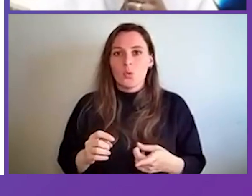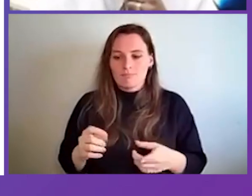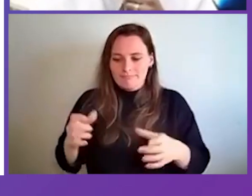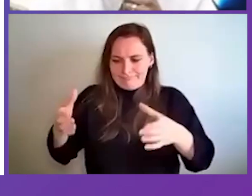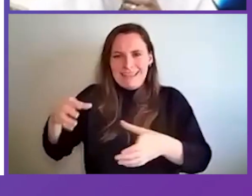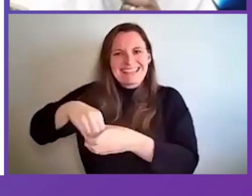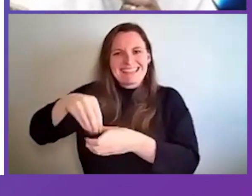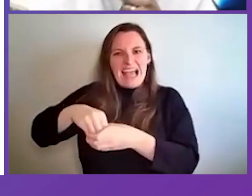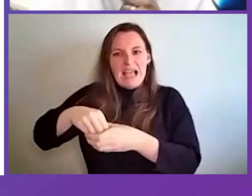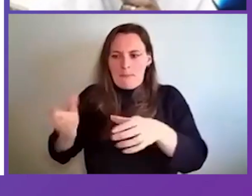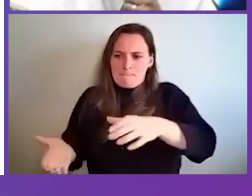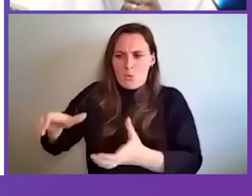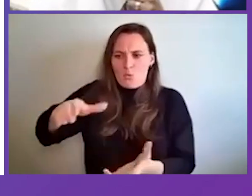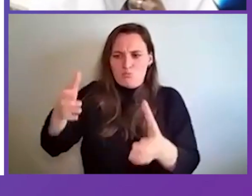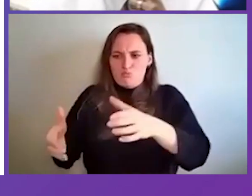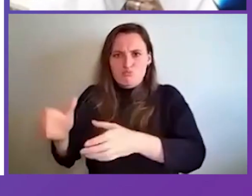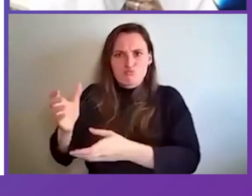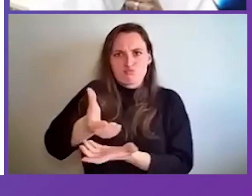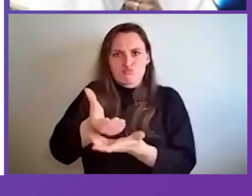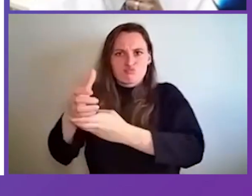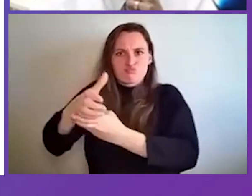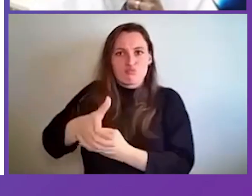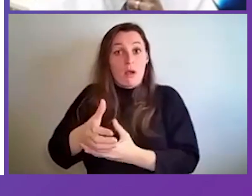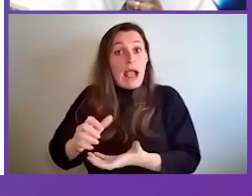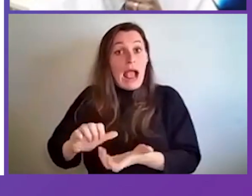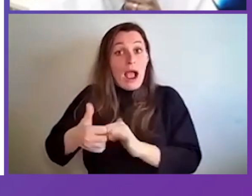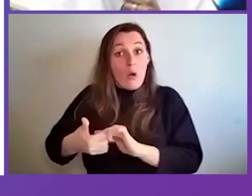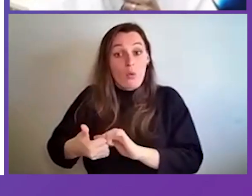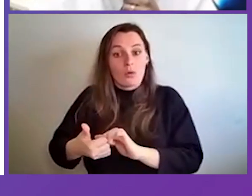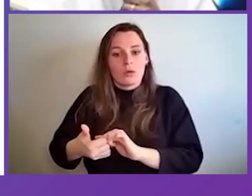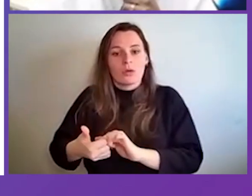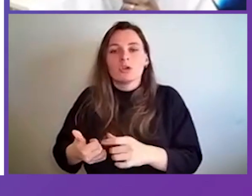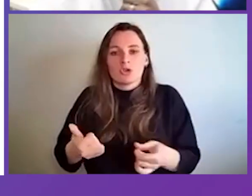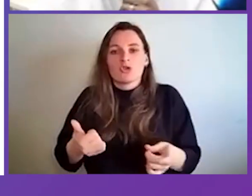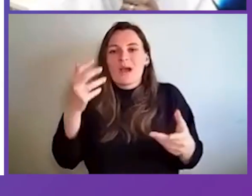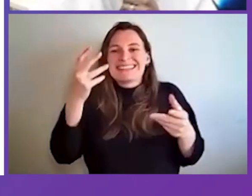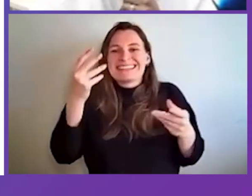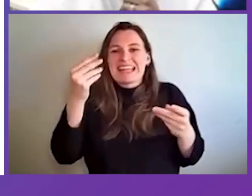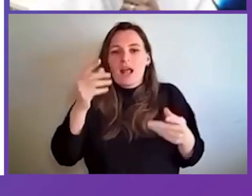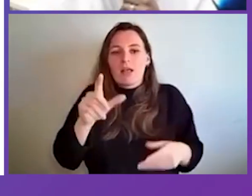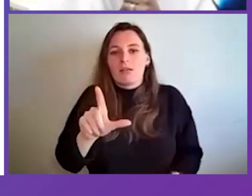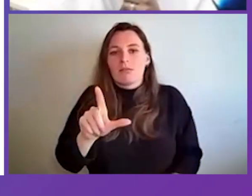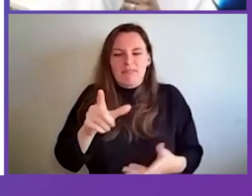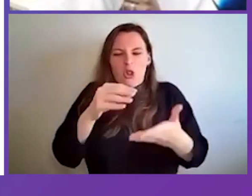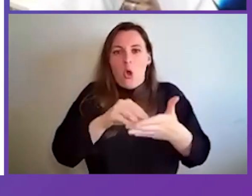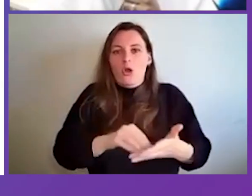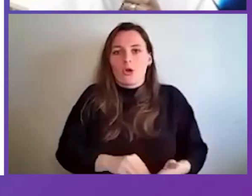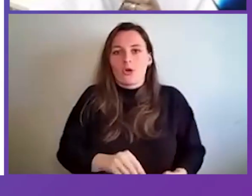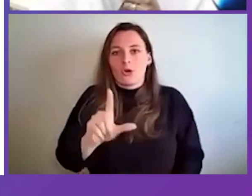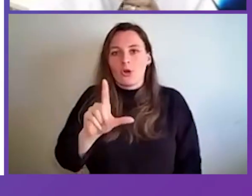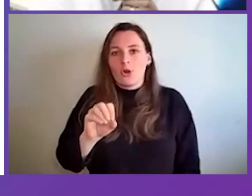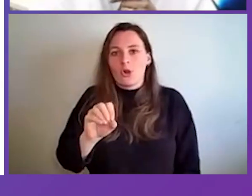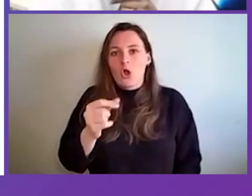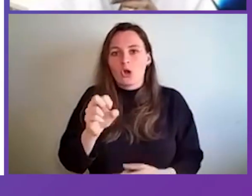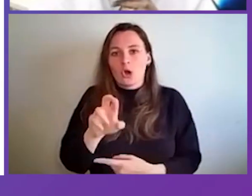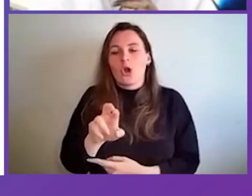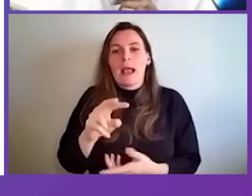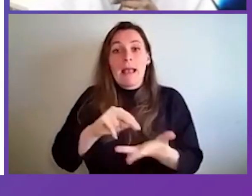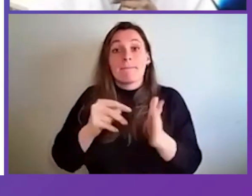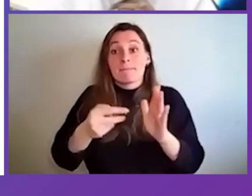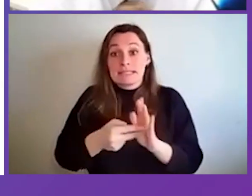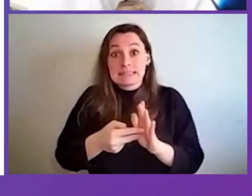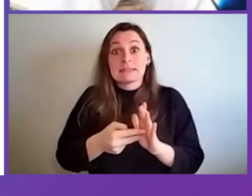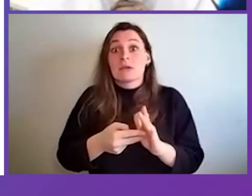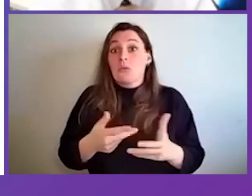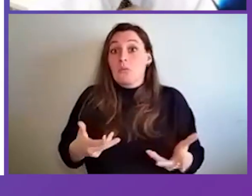a small data logger. And this is actually the data from a little data logger that records the acceleration